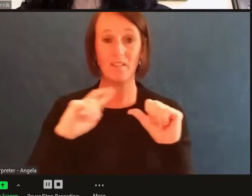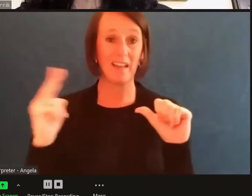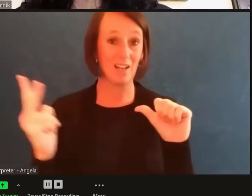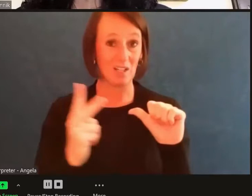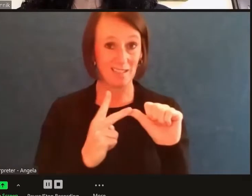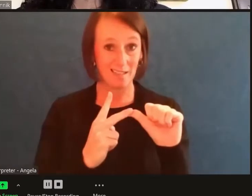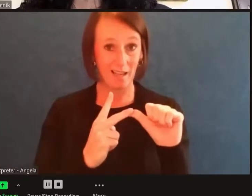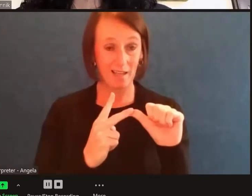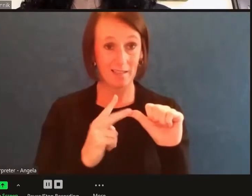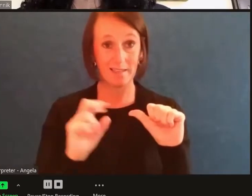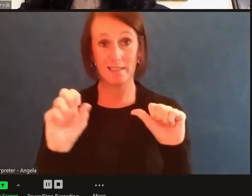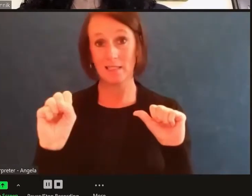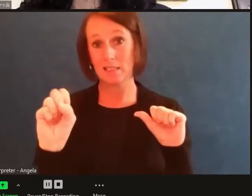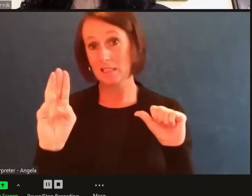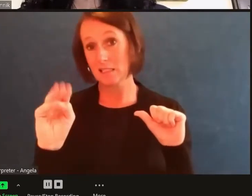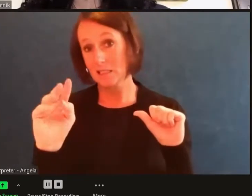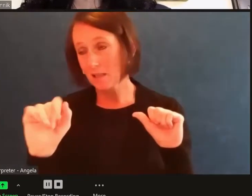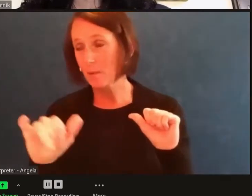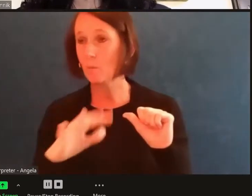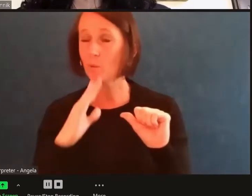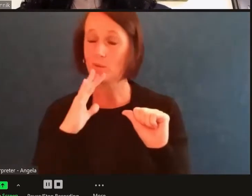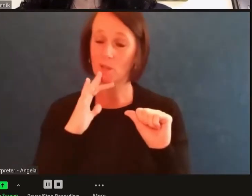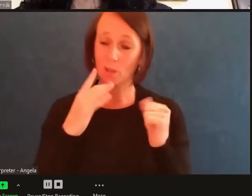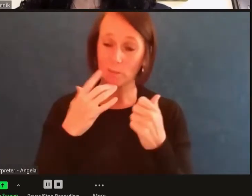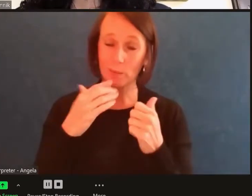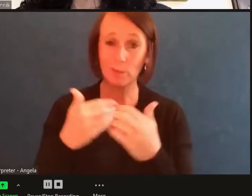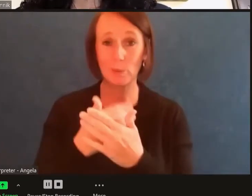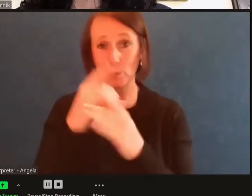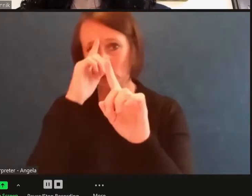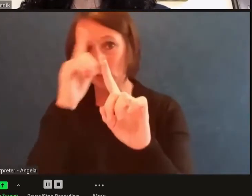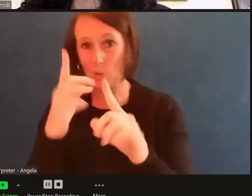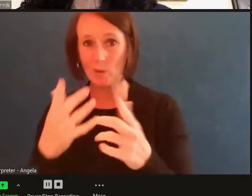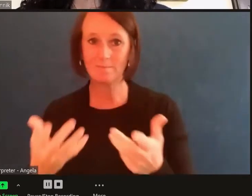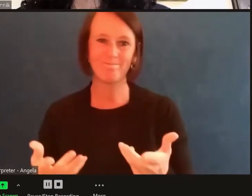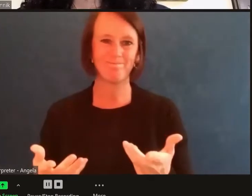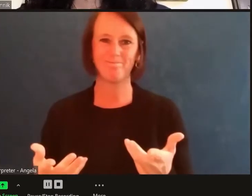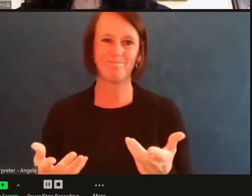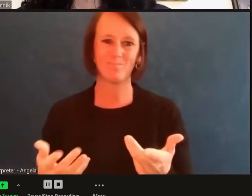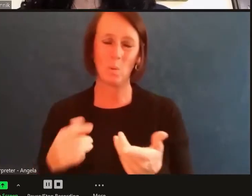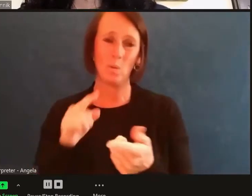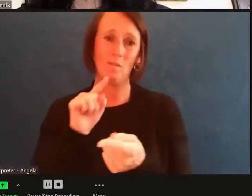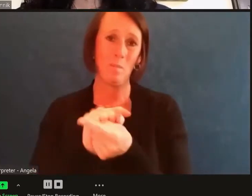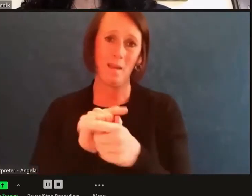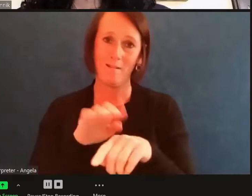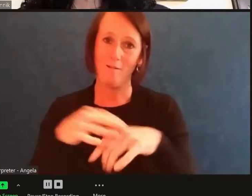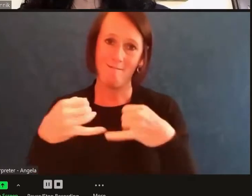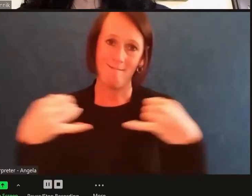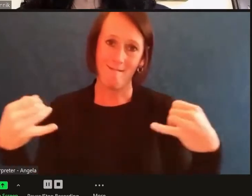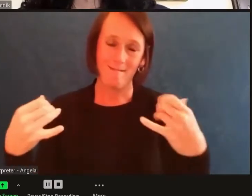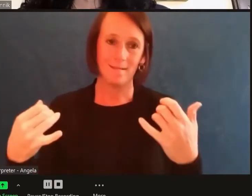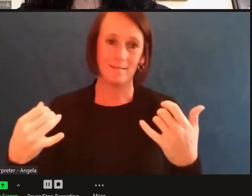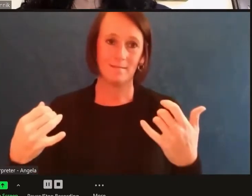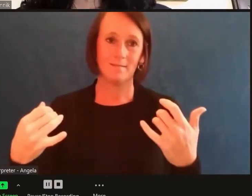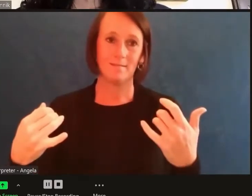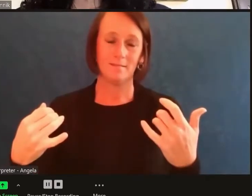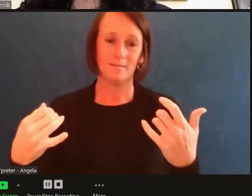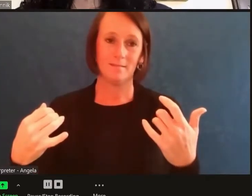We would have talked about new initiatives. We're meeting online. We've already met. It'll be the second